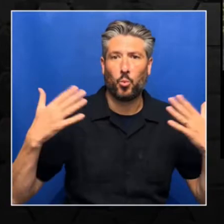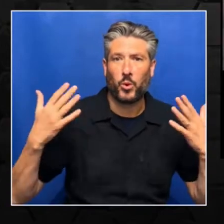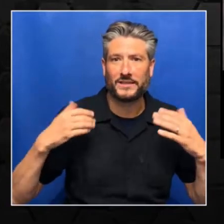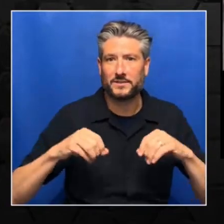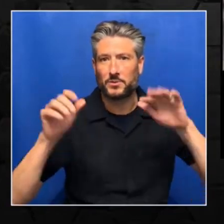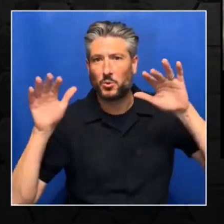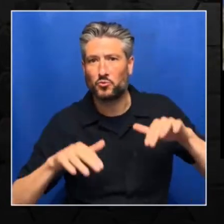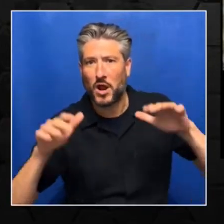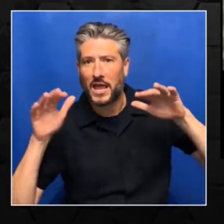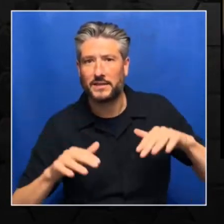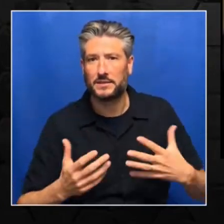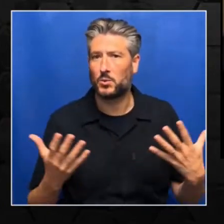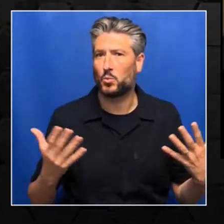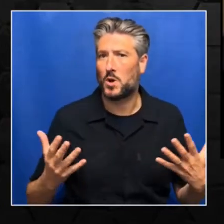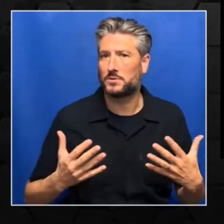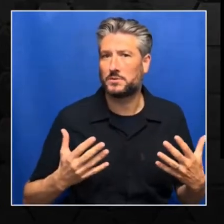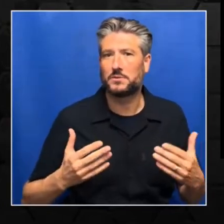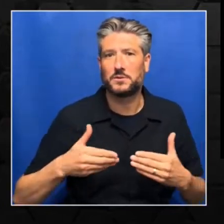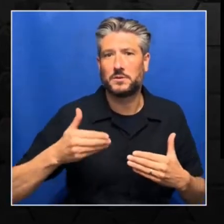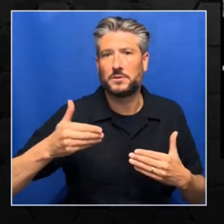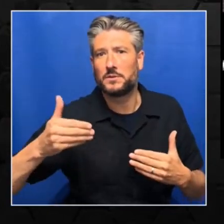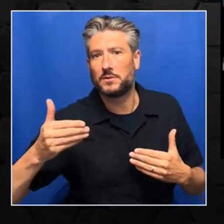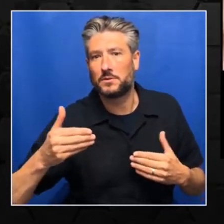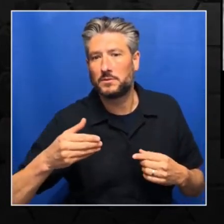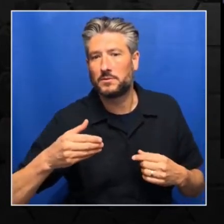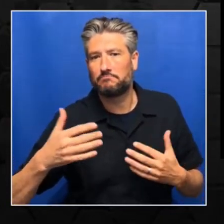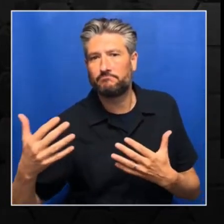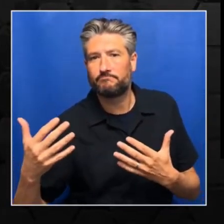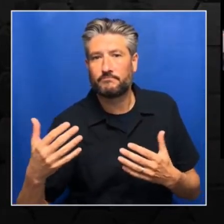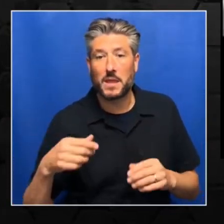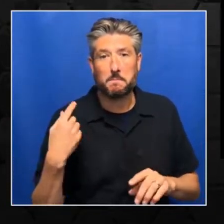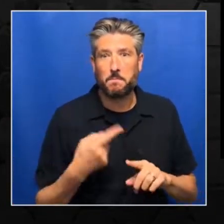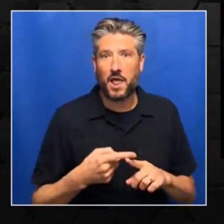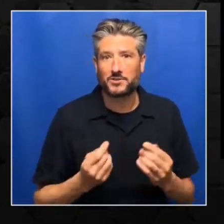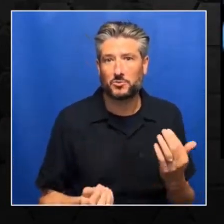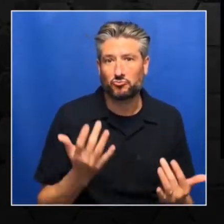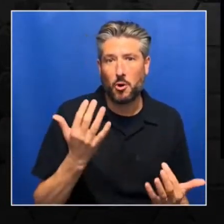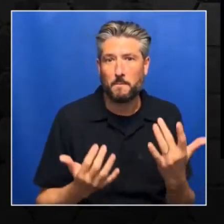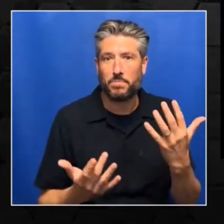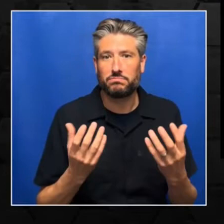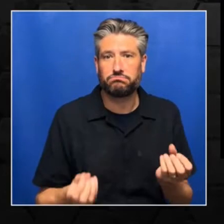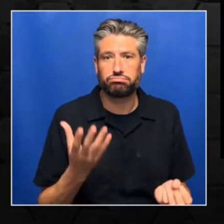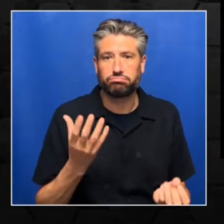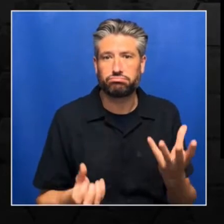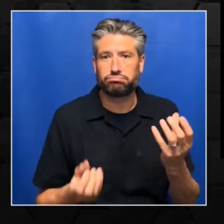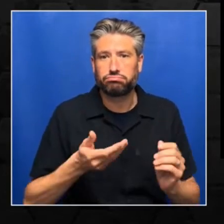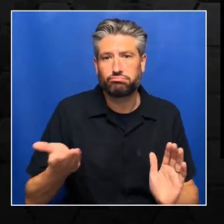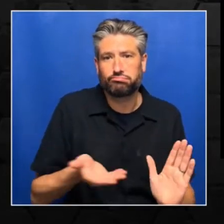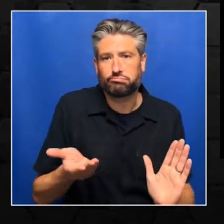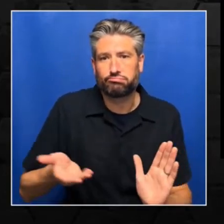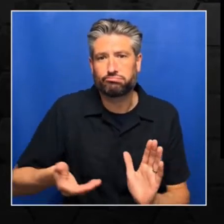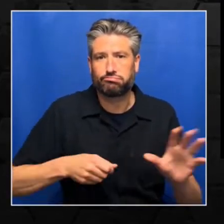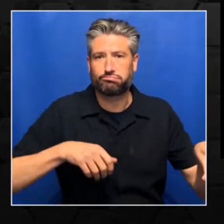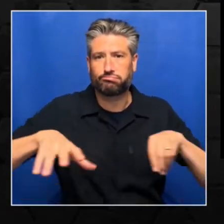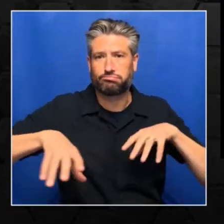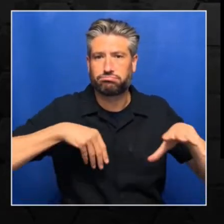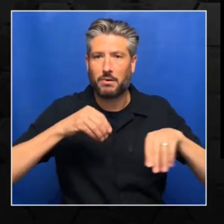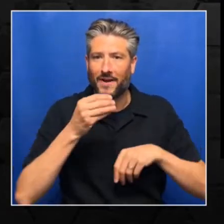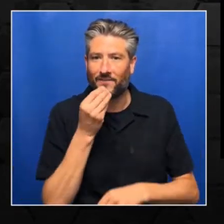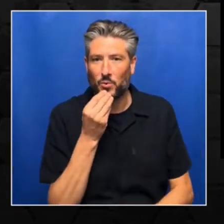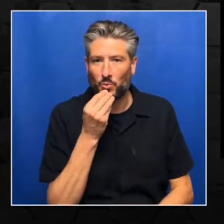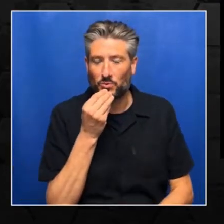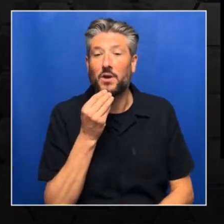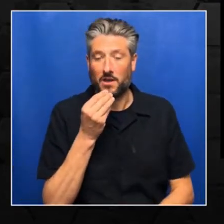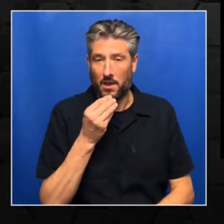plant, irrigate and harvest. It's making a difference. Artificial intelligence helps farmers grow more while wasting